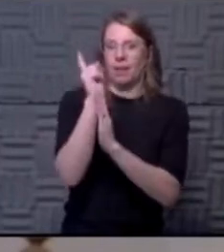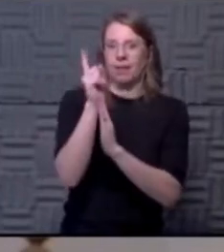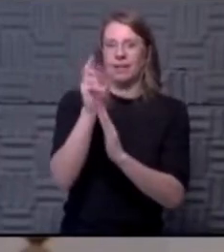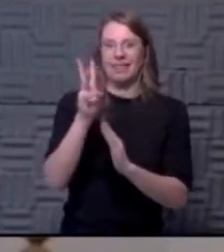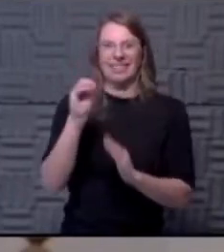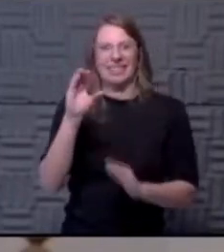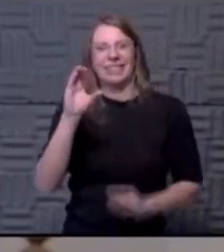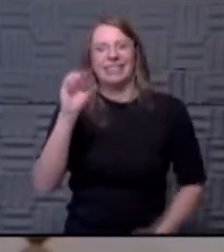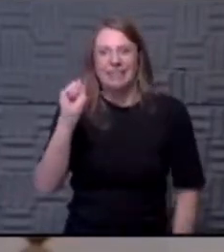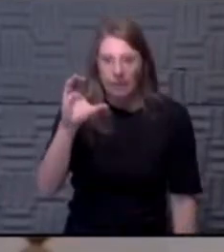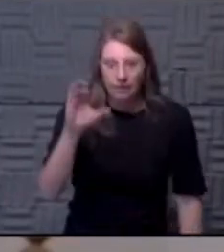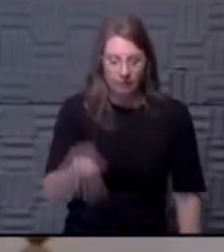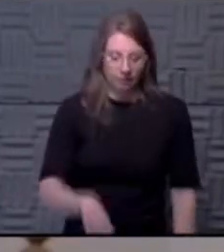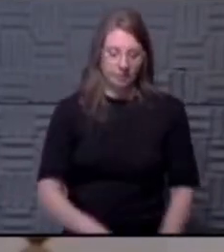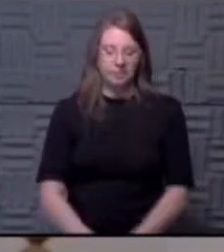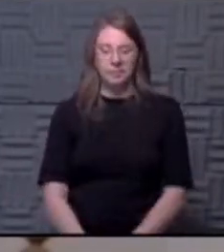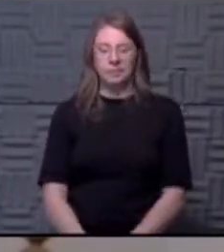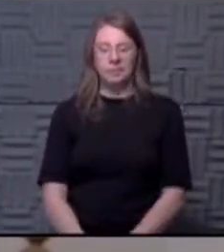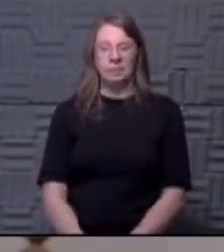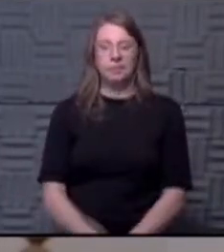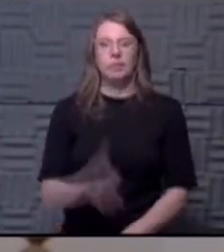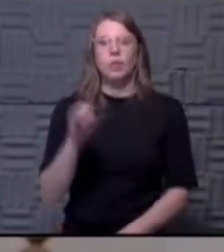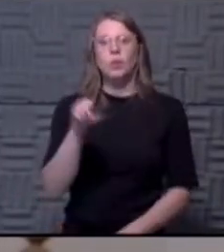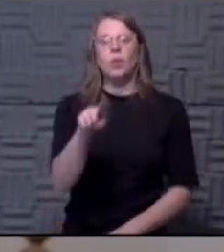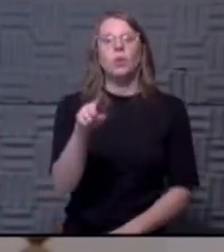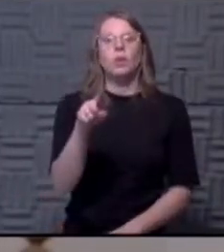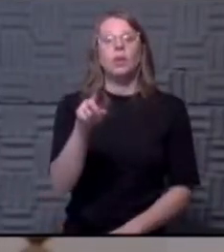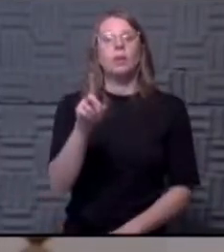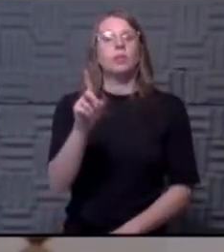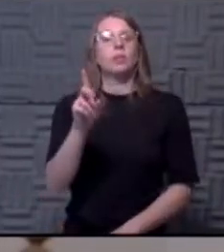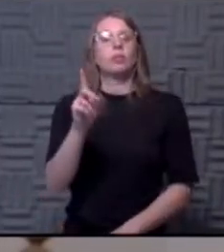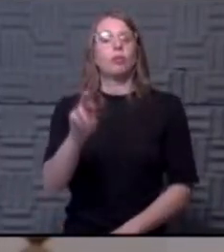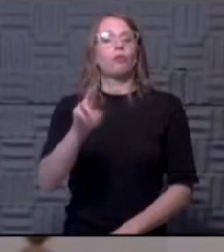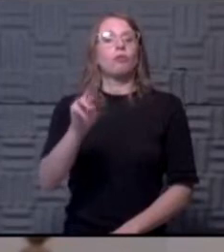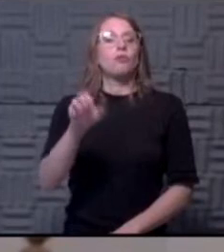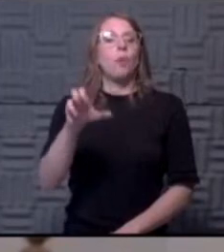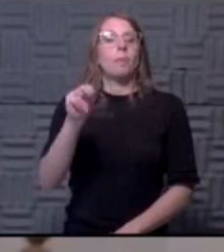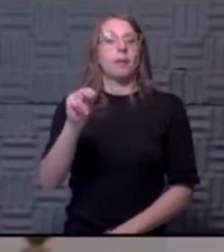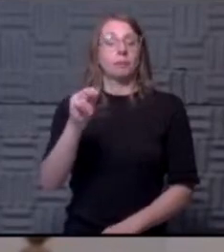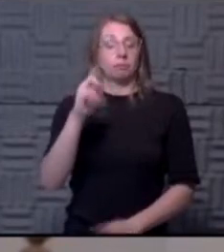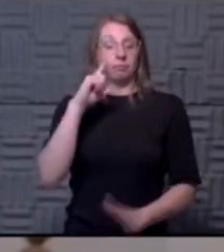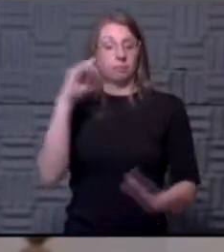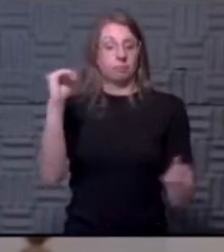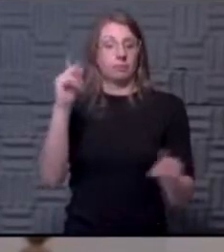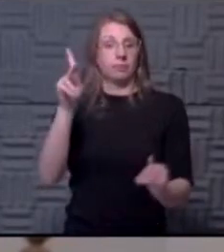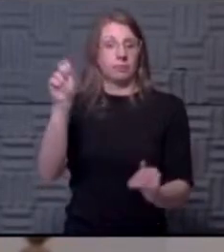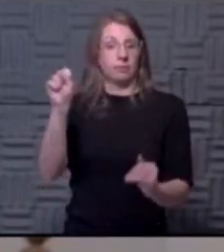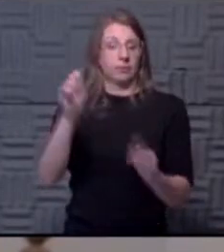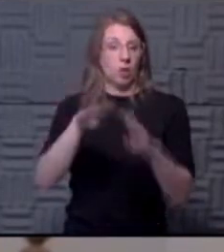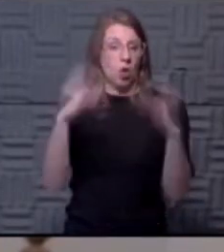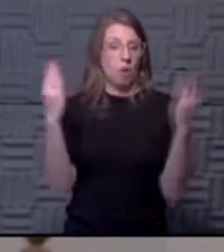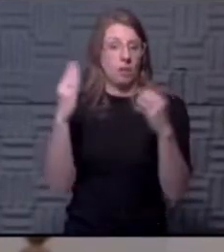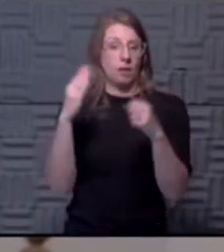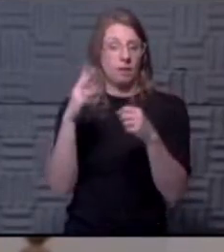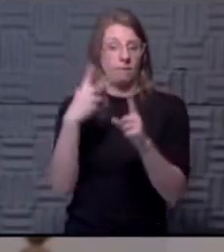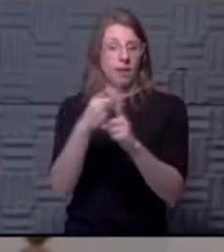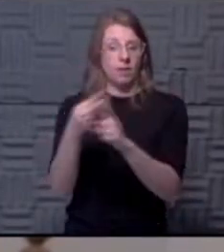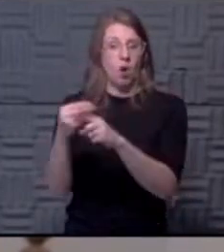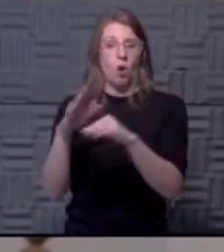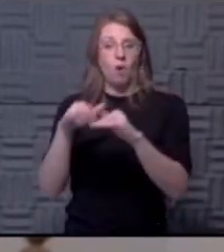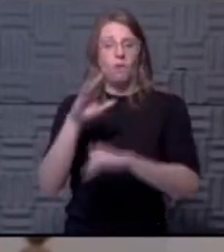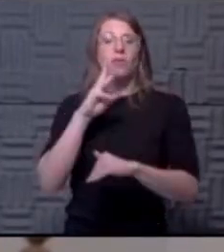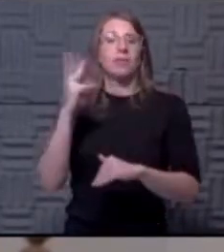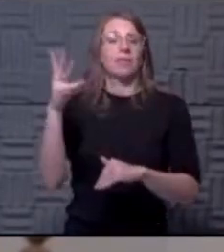60 seconds. Do you, Dr. Norman, expect Kansas to open up vaccinations to everyone over 16 years old